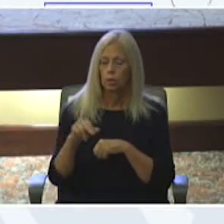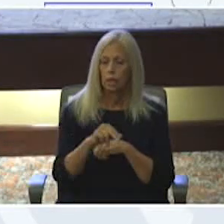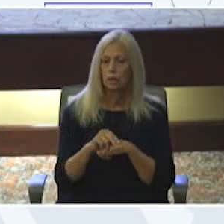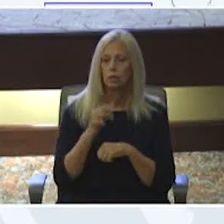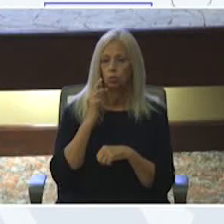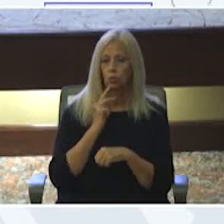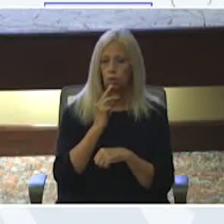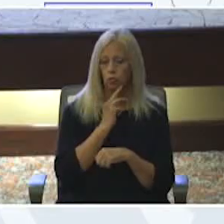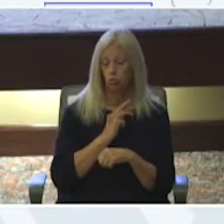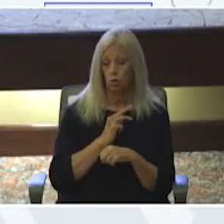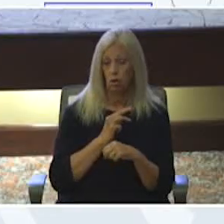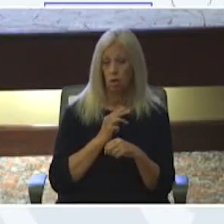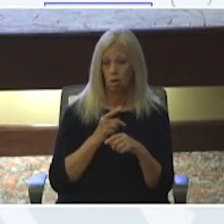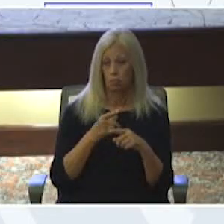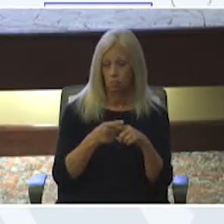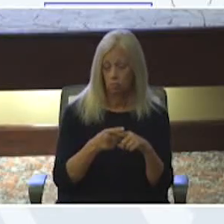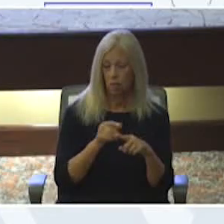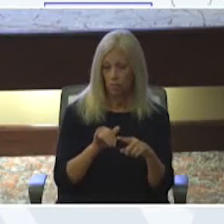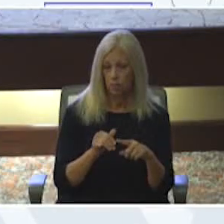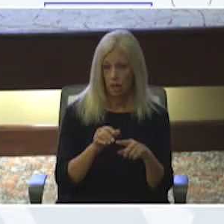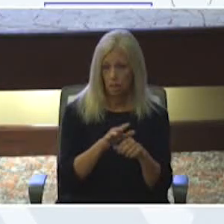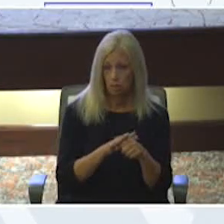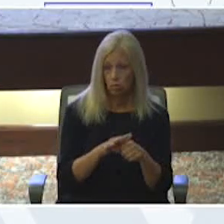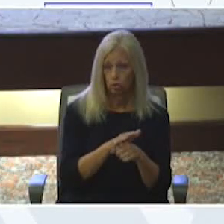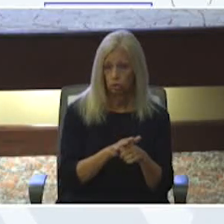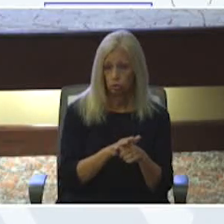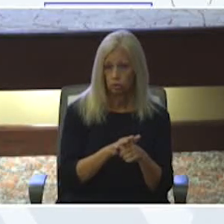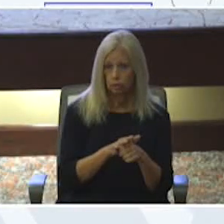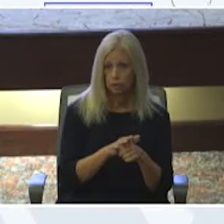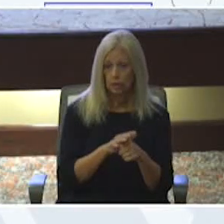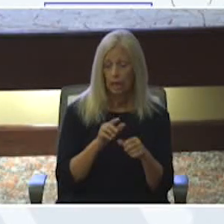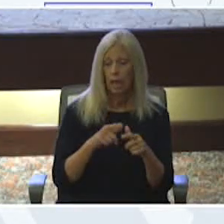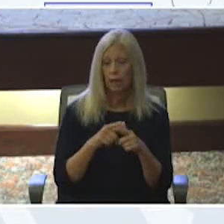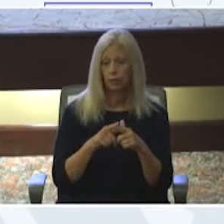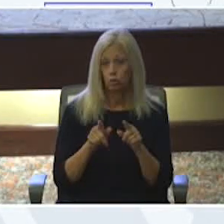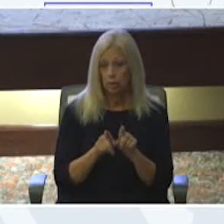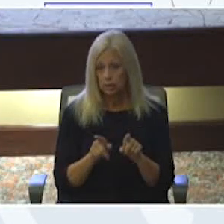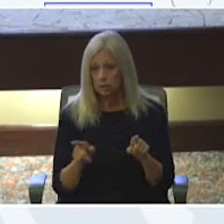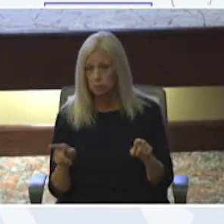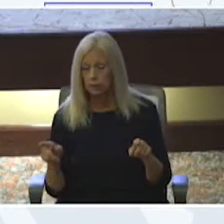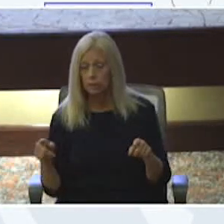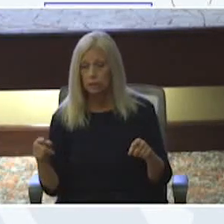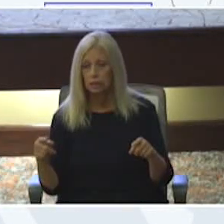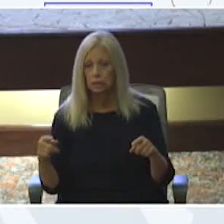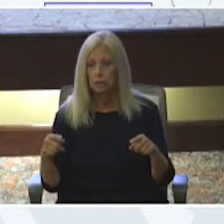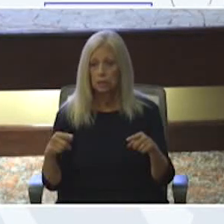restaurant interface at this location. Yeah. Then you can split and come back up